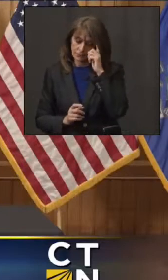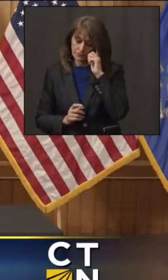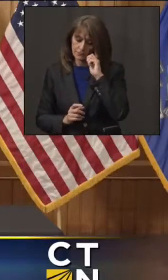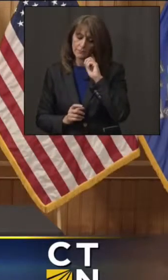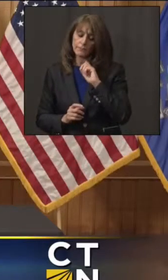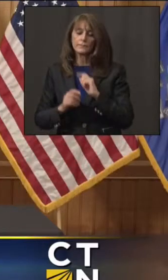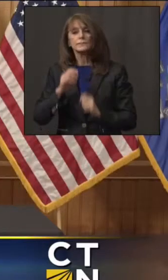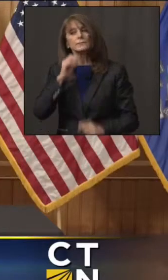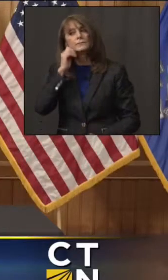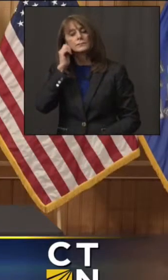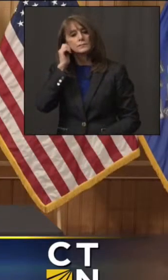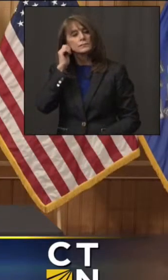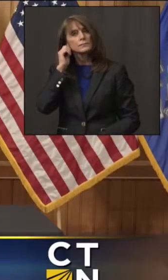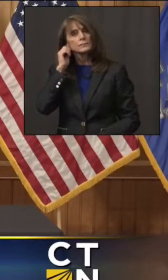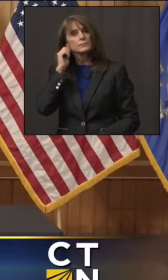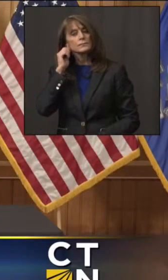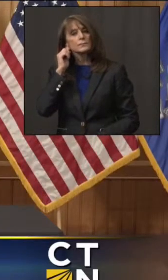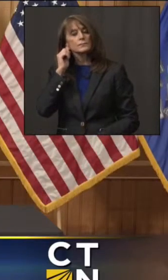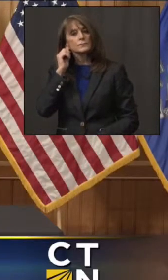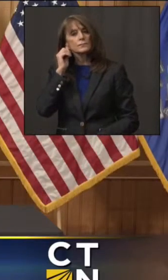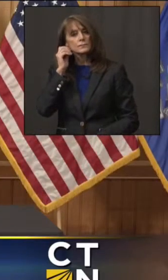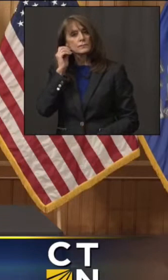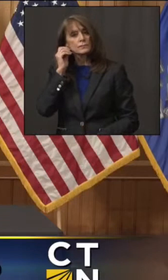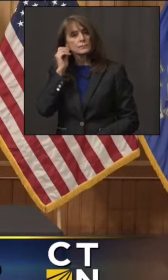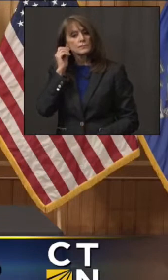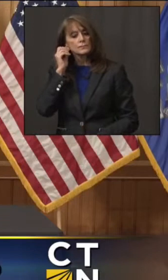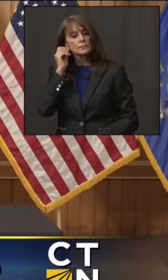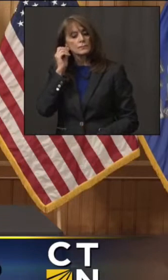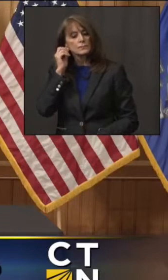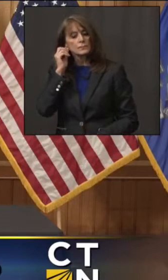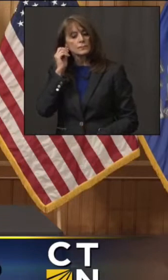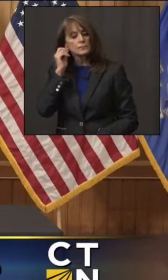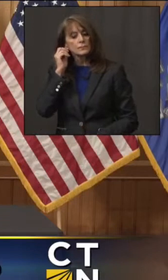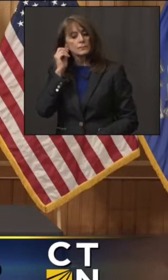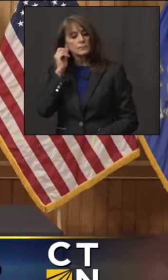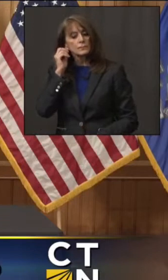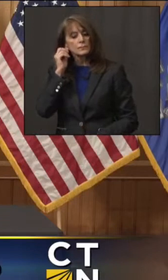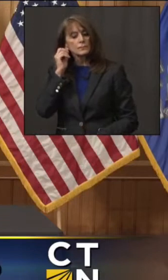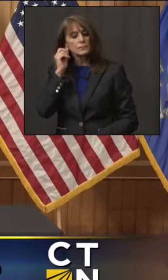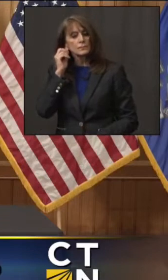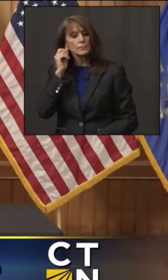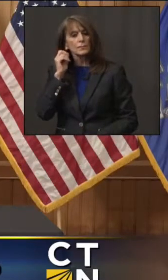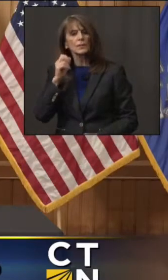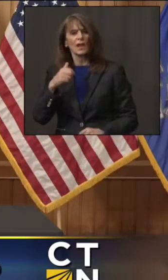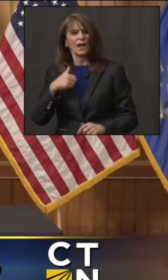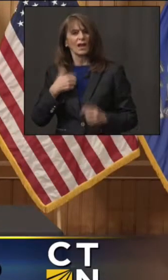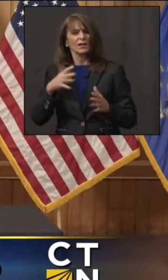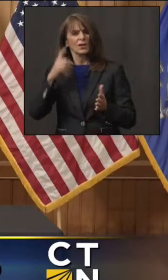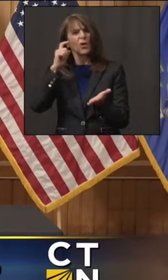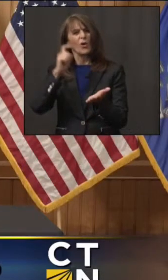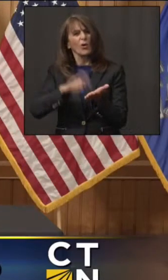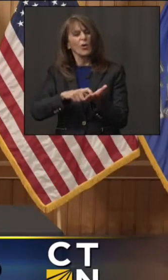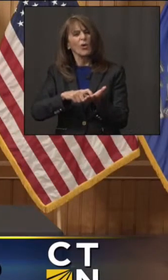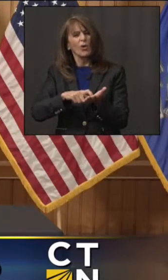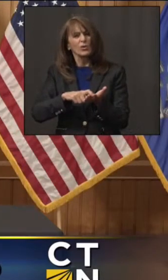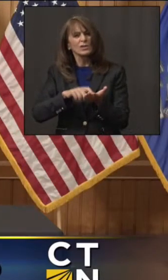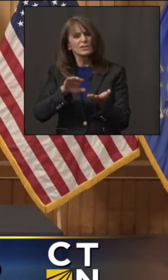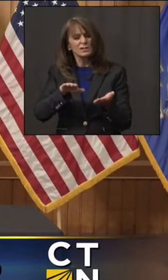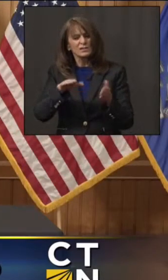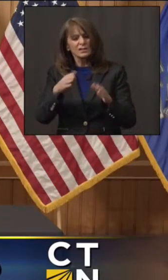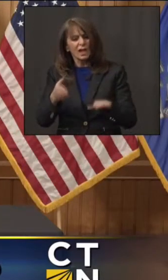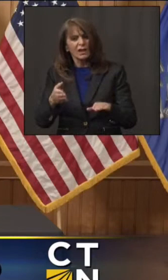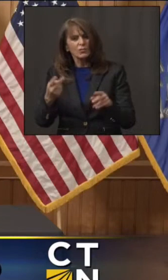the pandemic, but it looks like deaths have more than tripled since the start of November